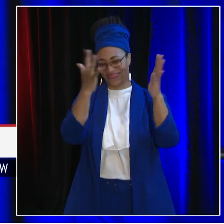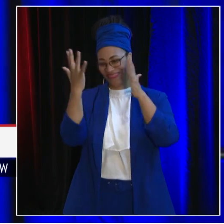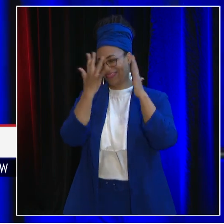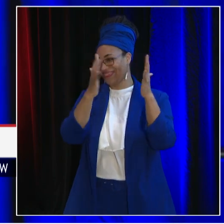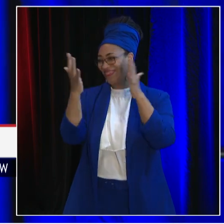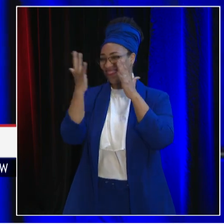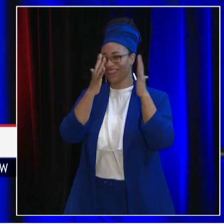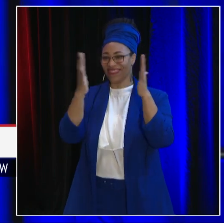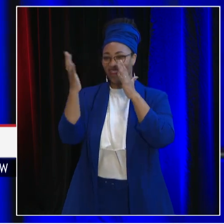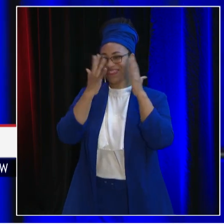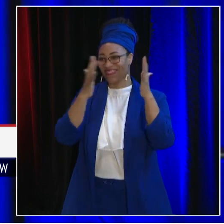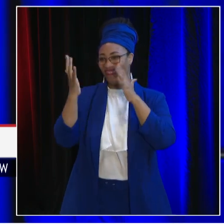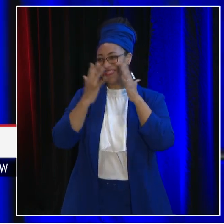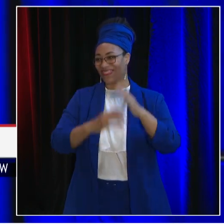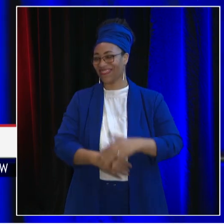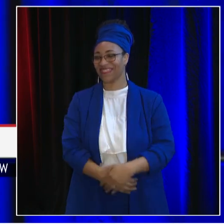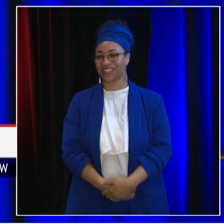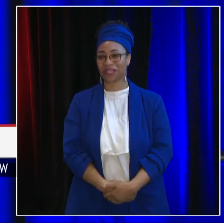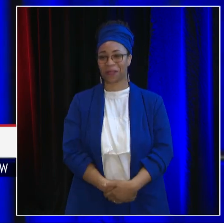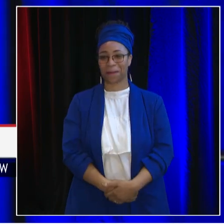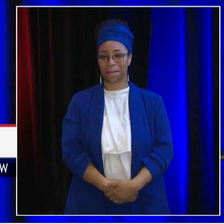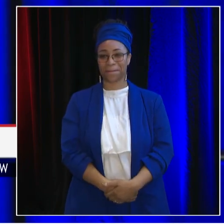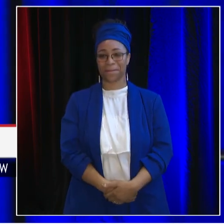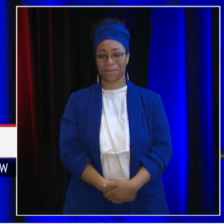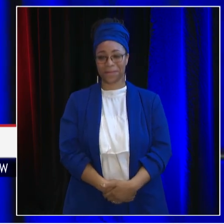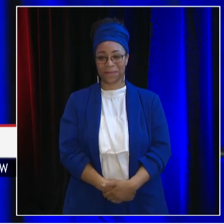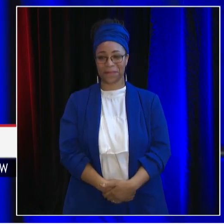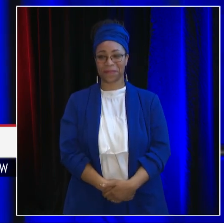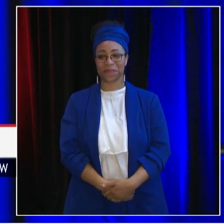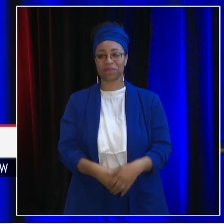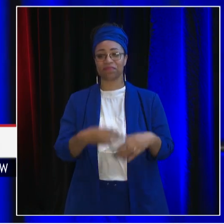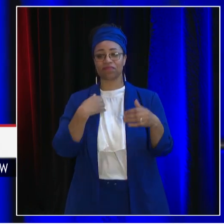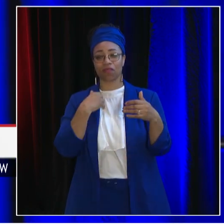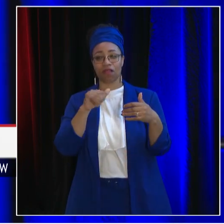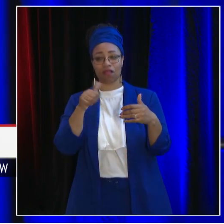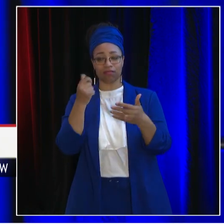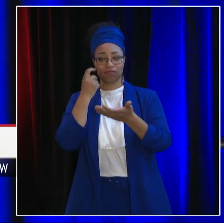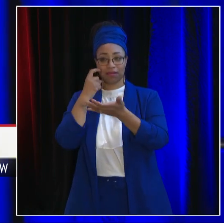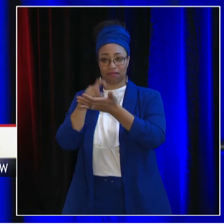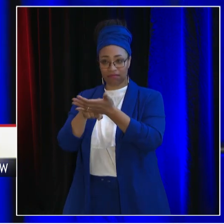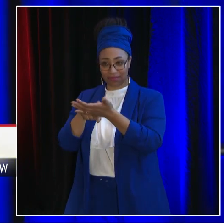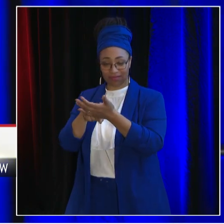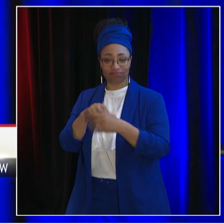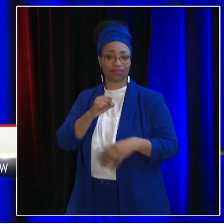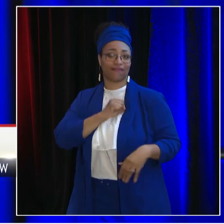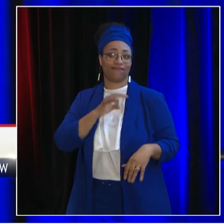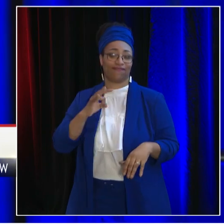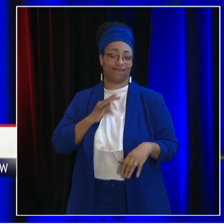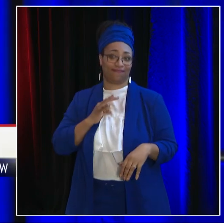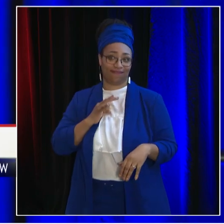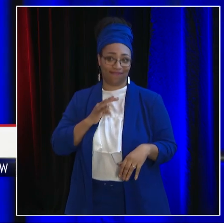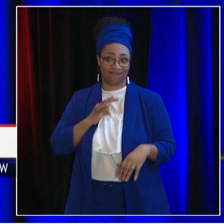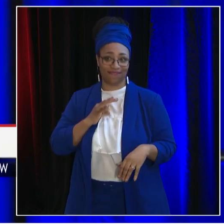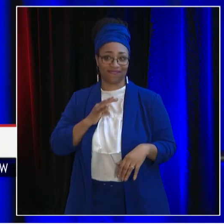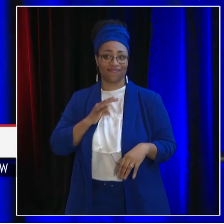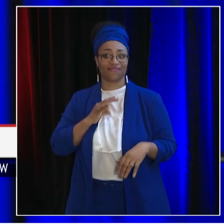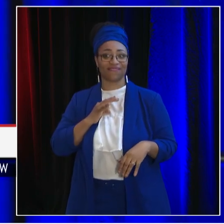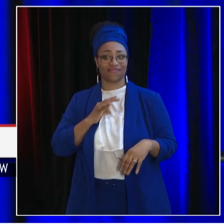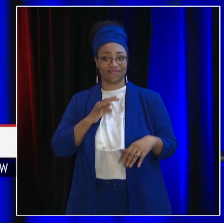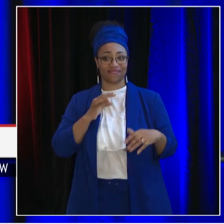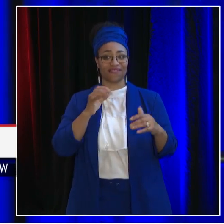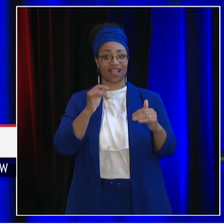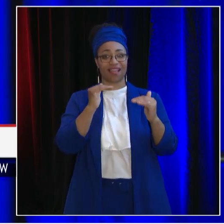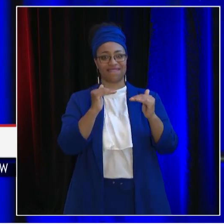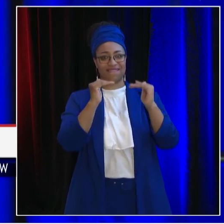Thank you. I'd like to also acknowledge my amazing staff and the advance team from the mayor's